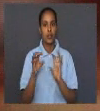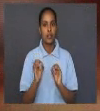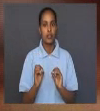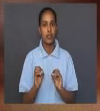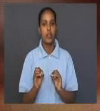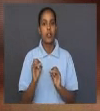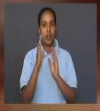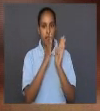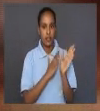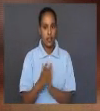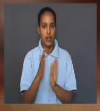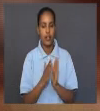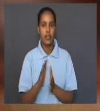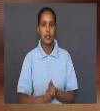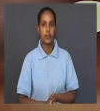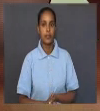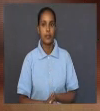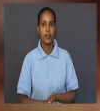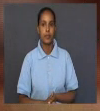Students, let's get ready.